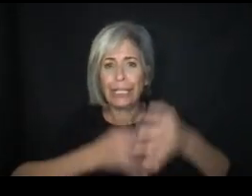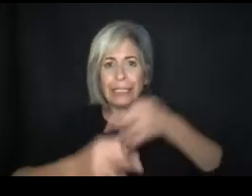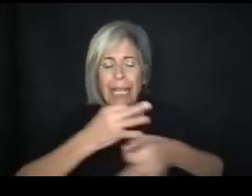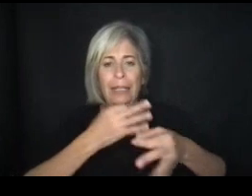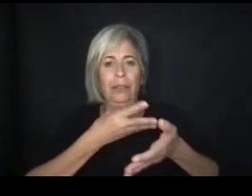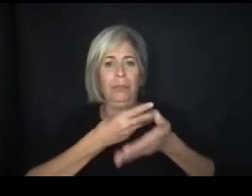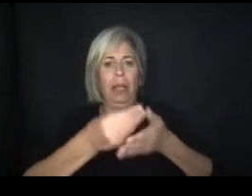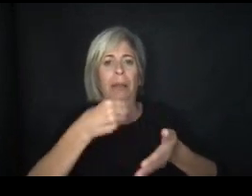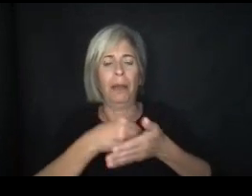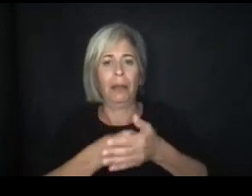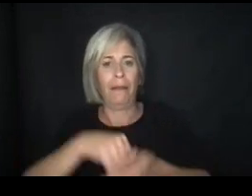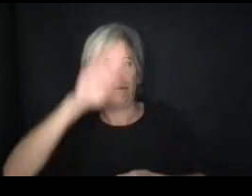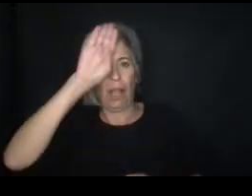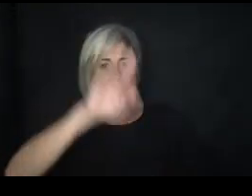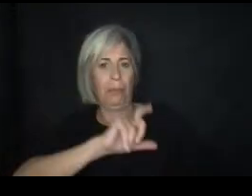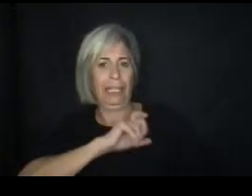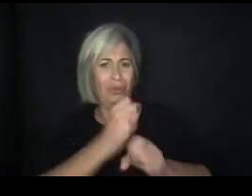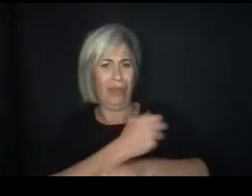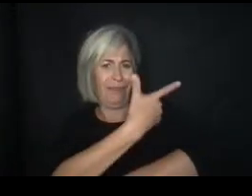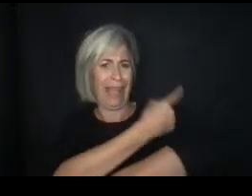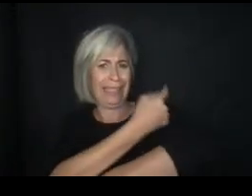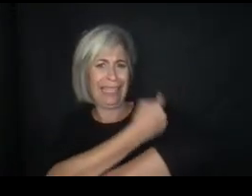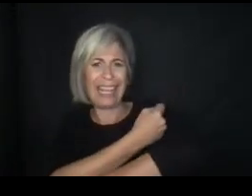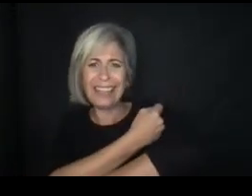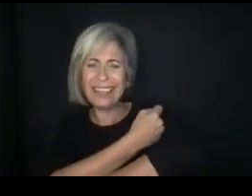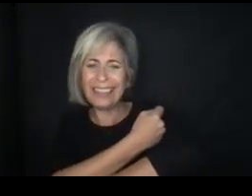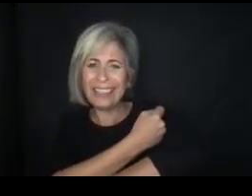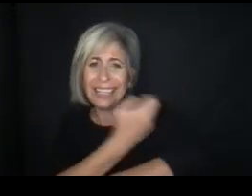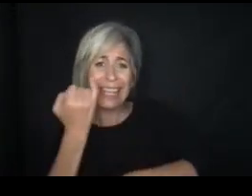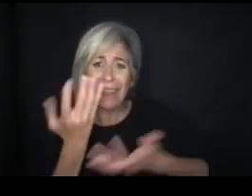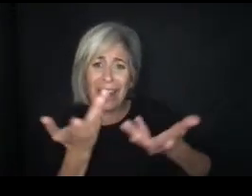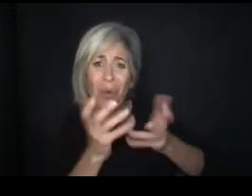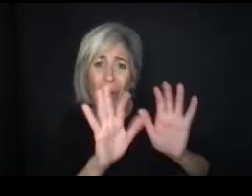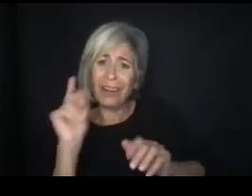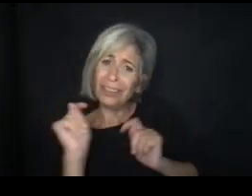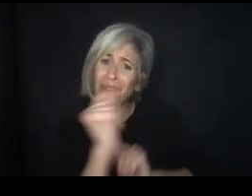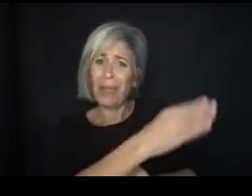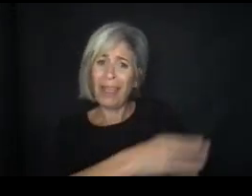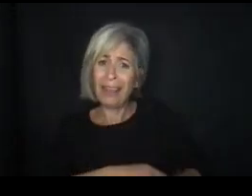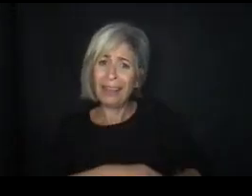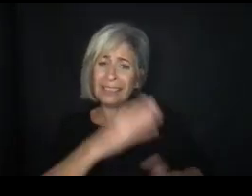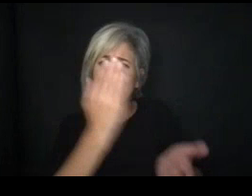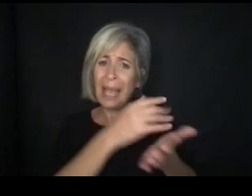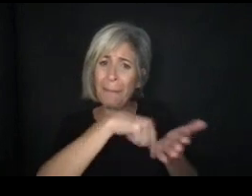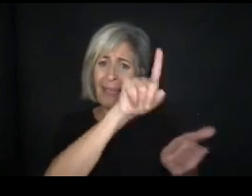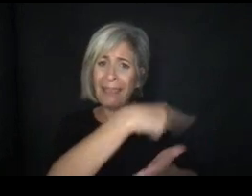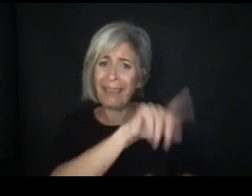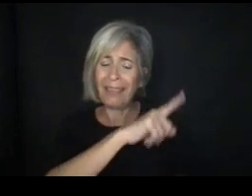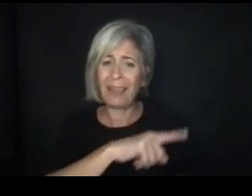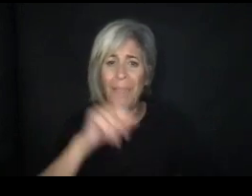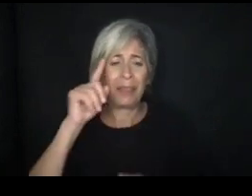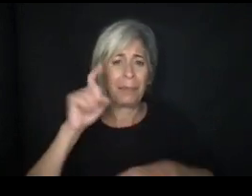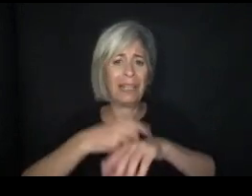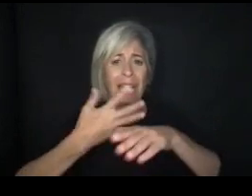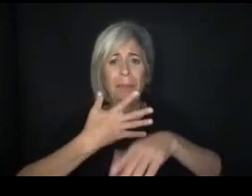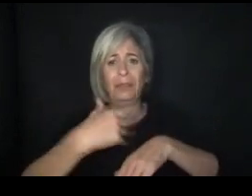money paying firemen and police to get a vaccine. If they don't want it, too bad. Stop paying them. I think my time's up.